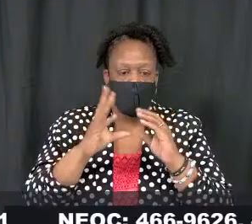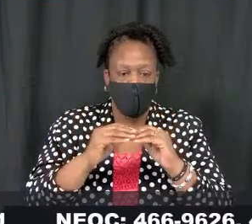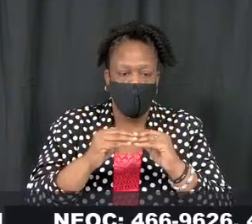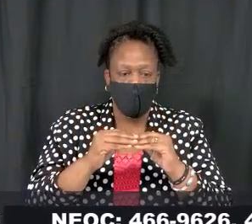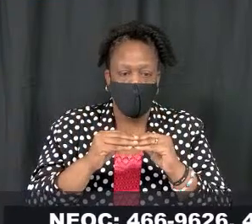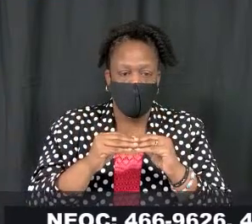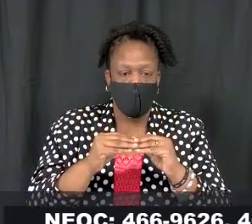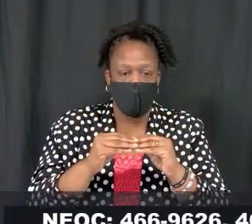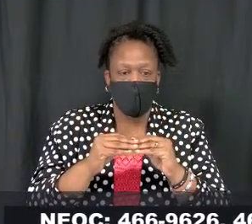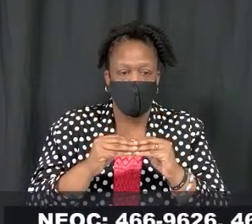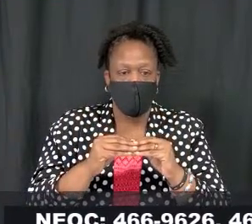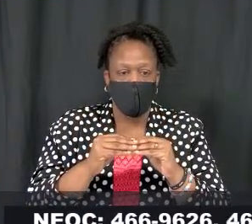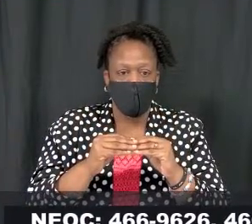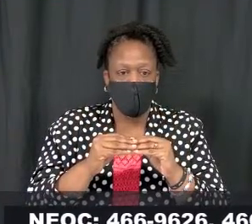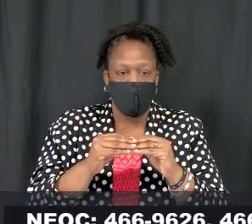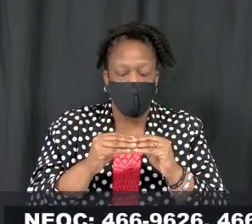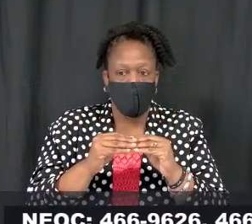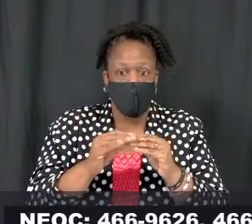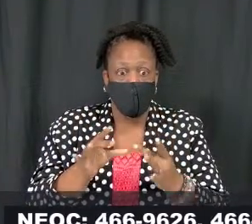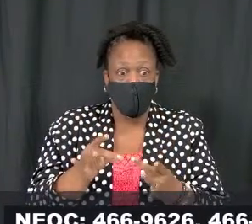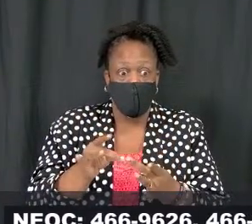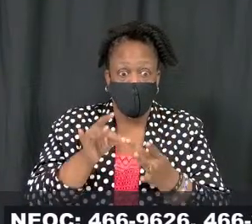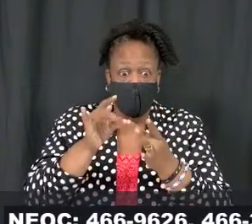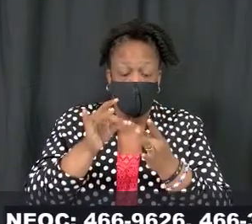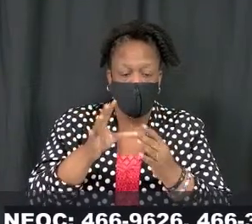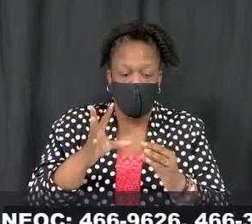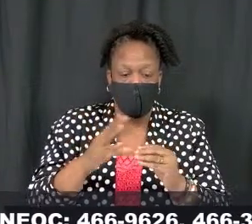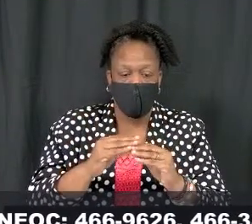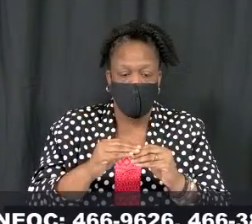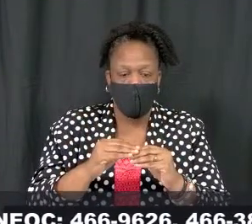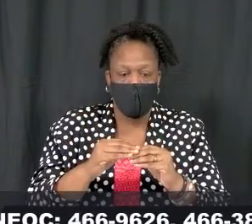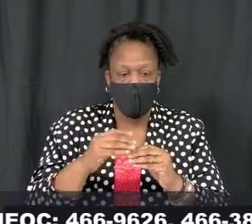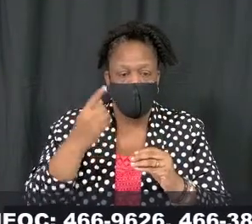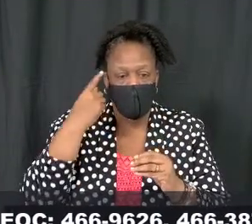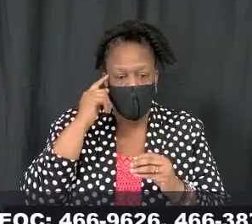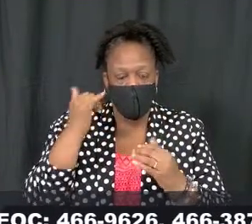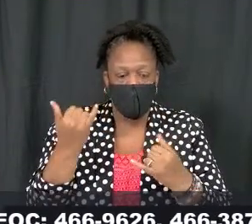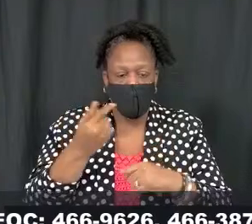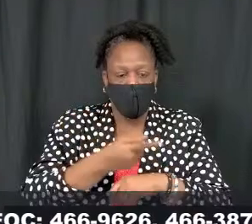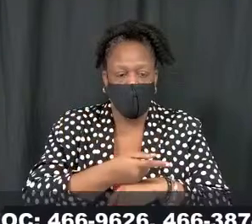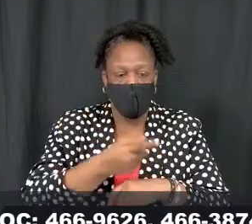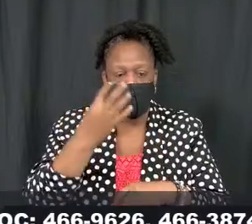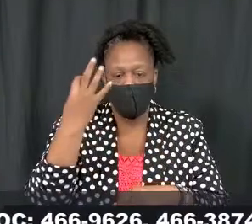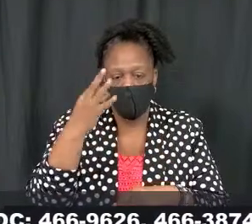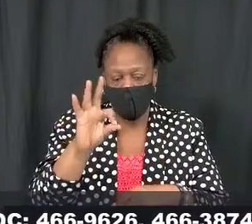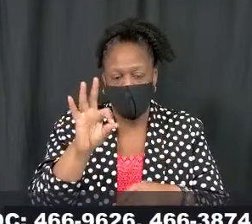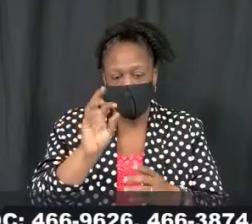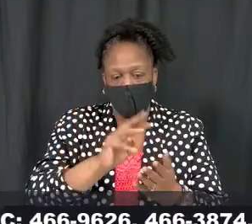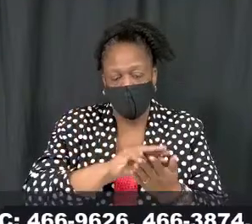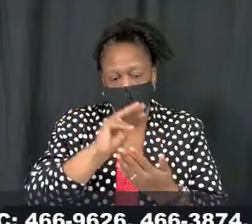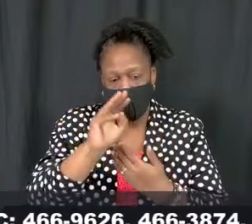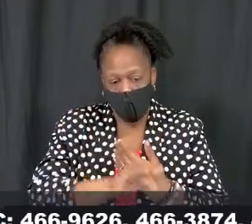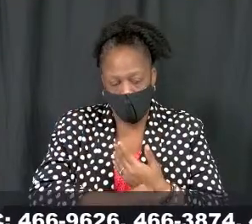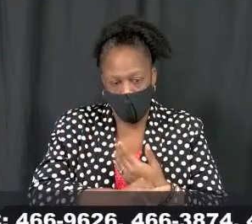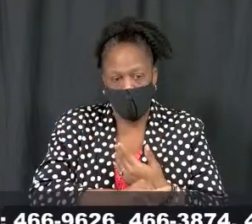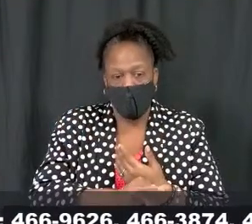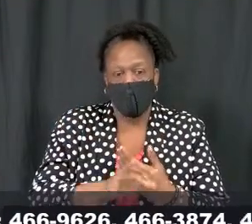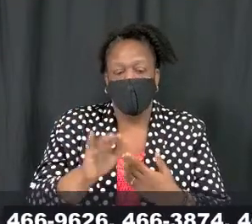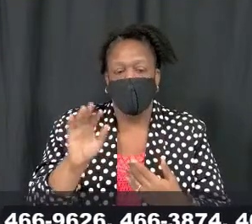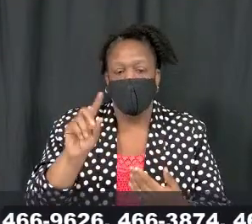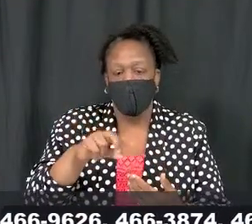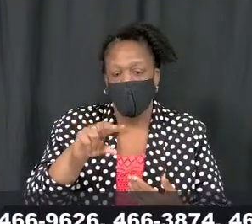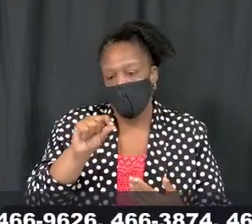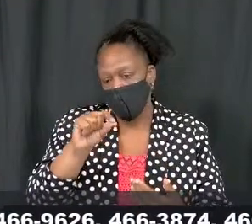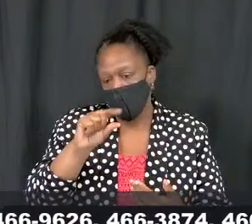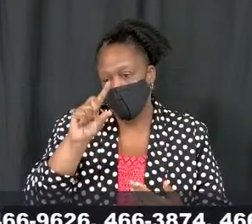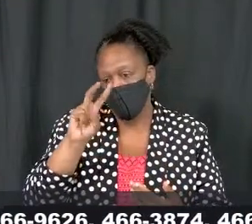COVID-19 emergency briefing for Wednesday, the 19th of May, 2021. Thank